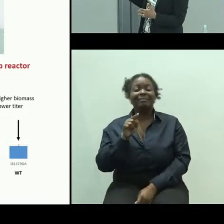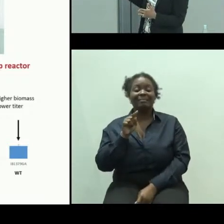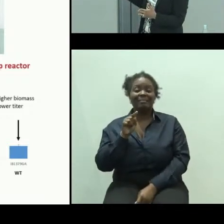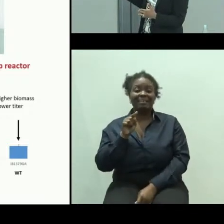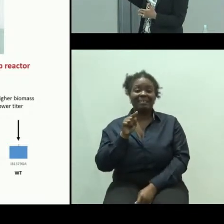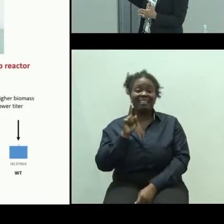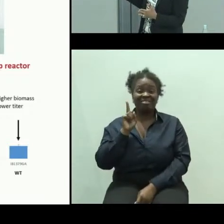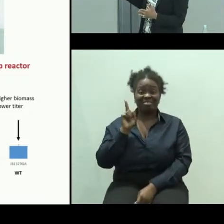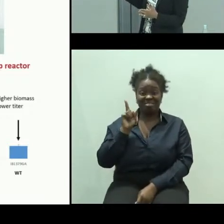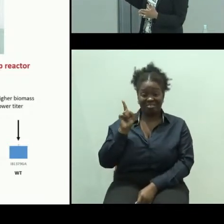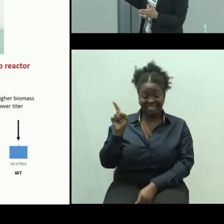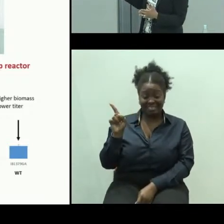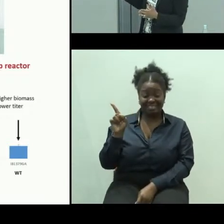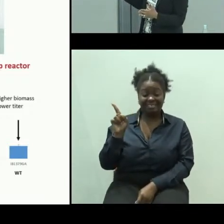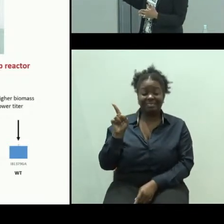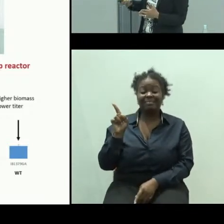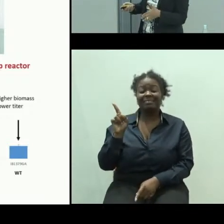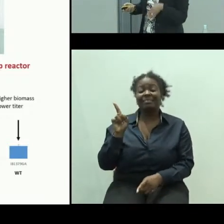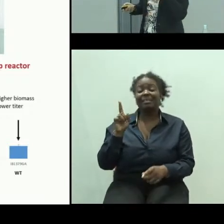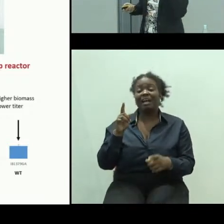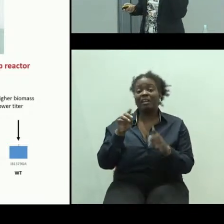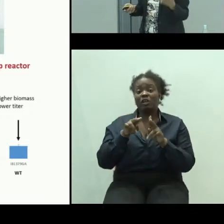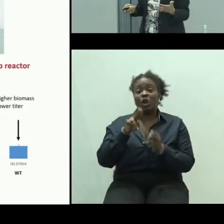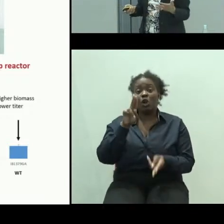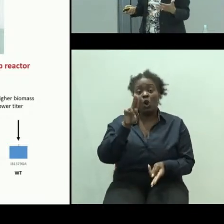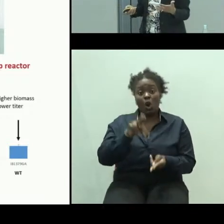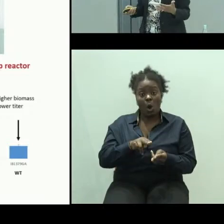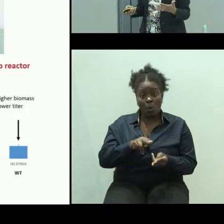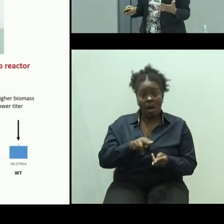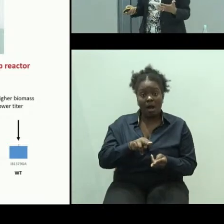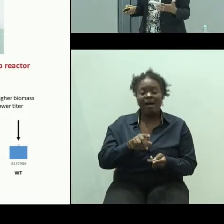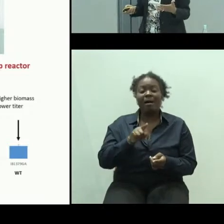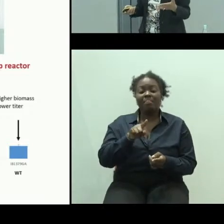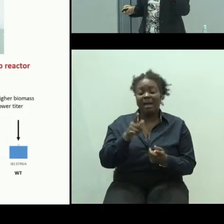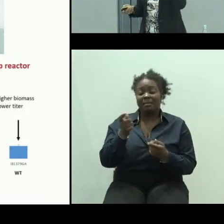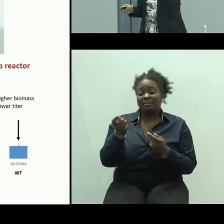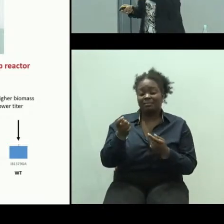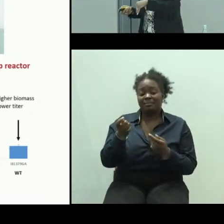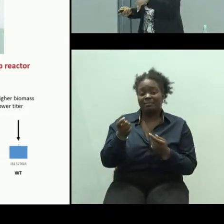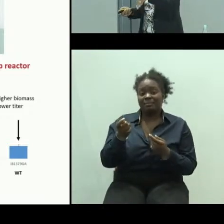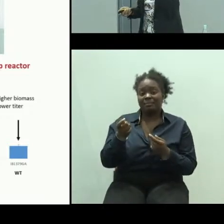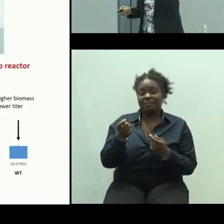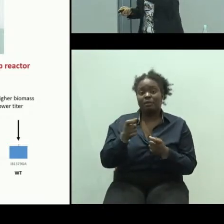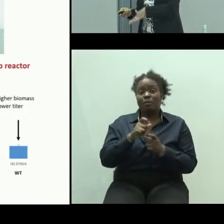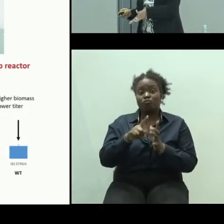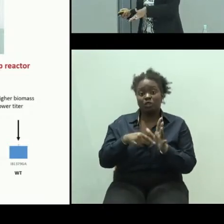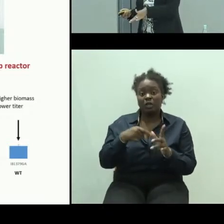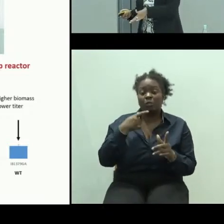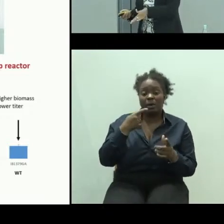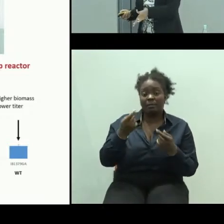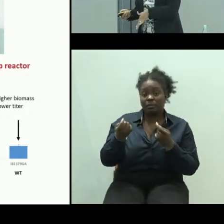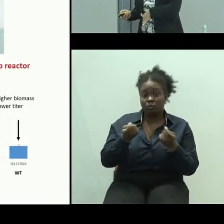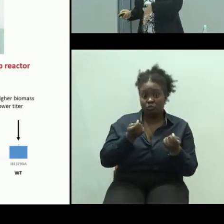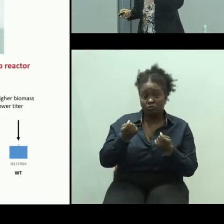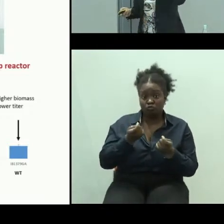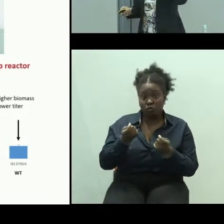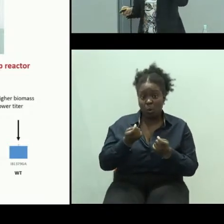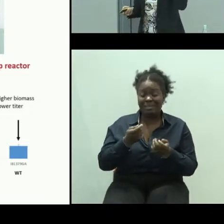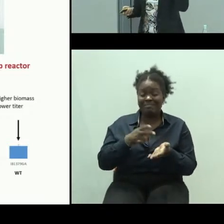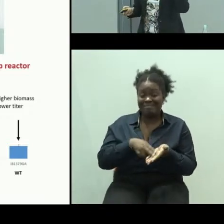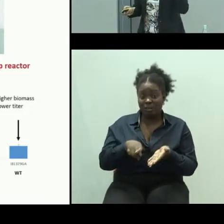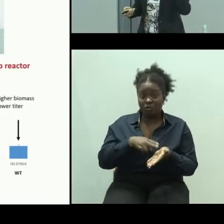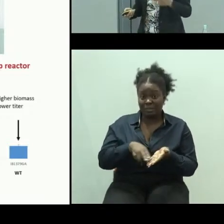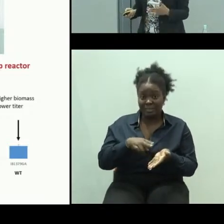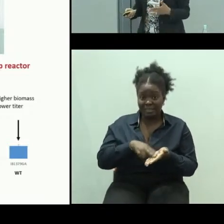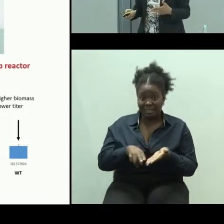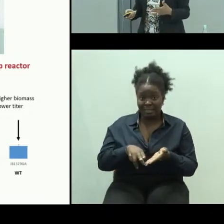lower titer than the case where we were controlling it much more directly. So we had more biomass, less product in that case. In the